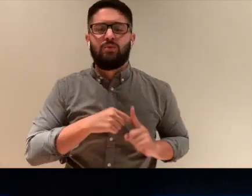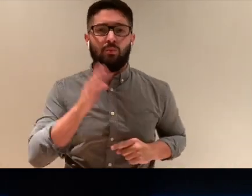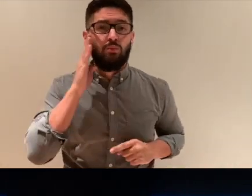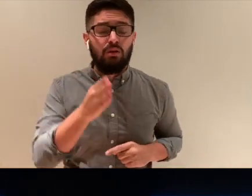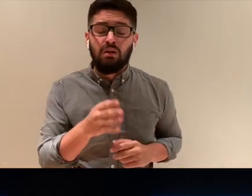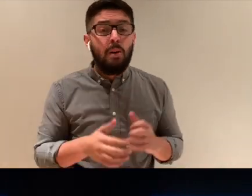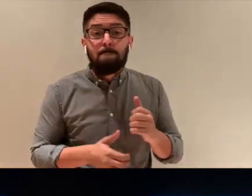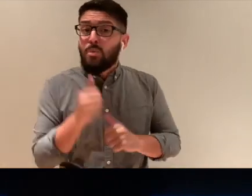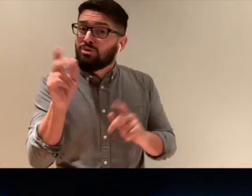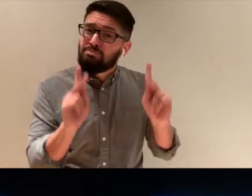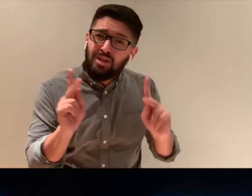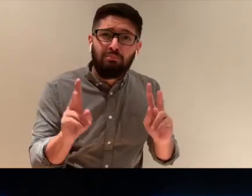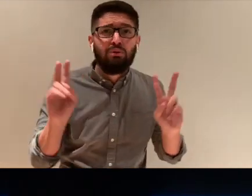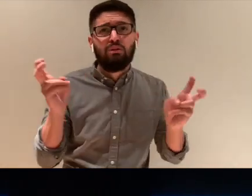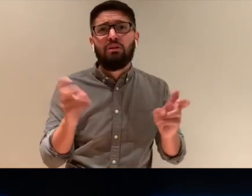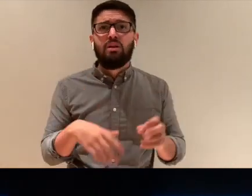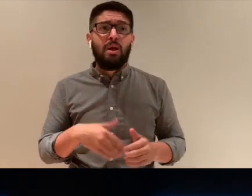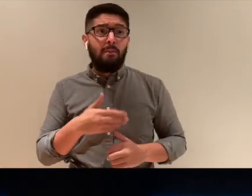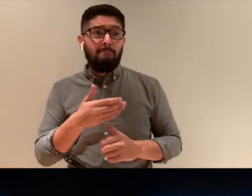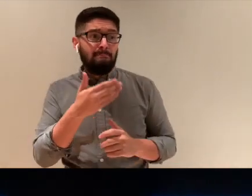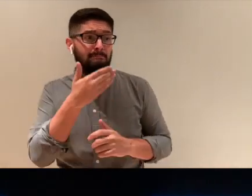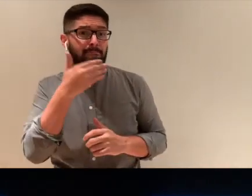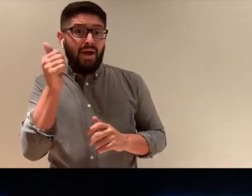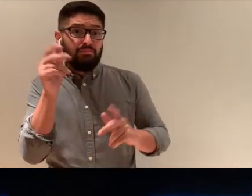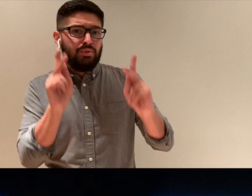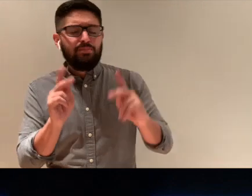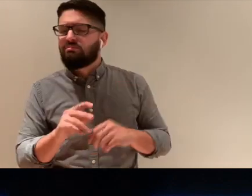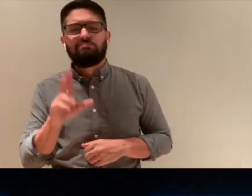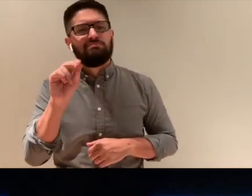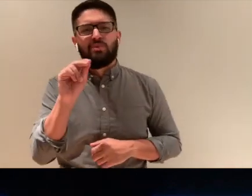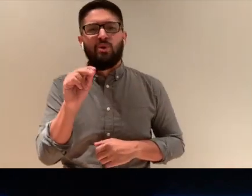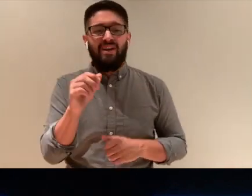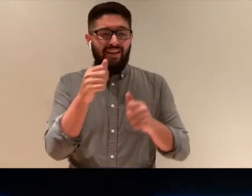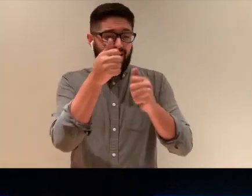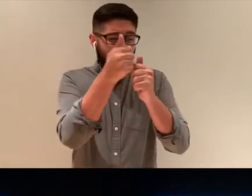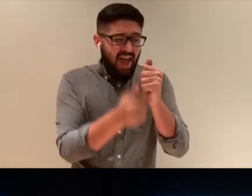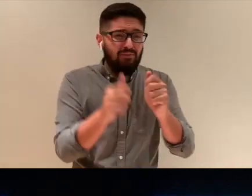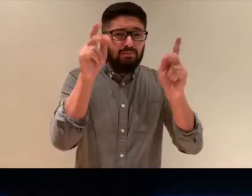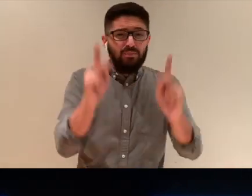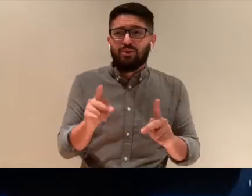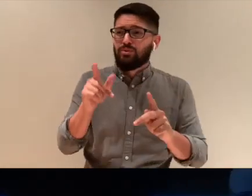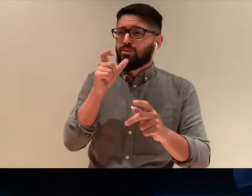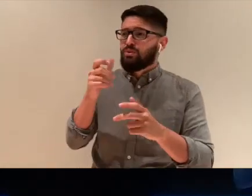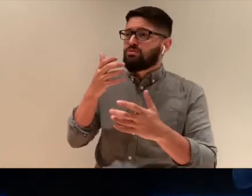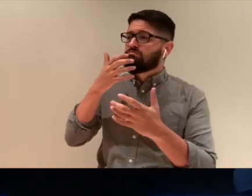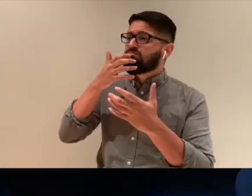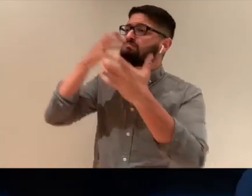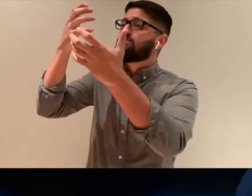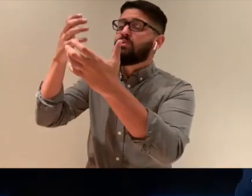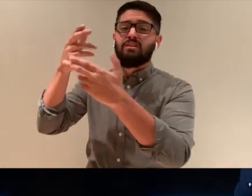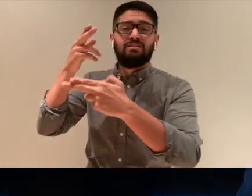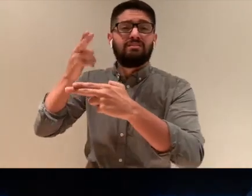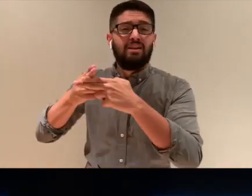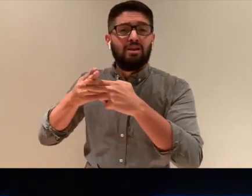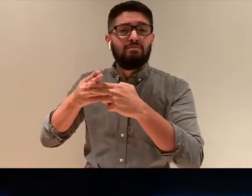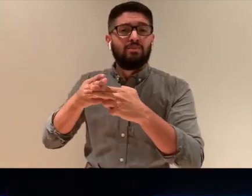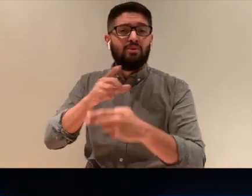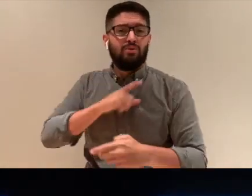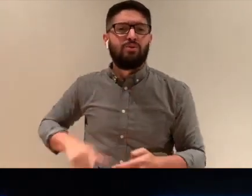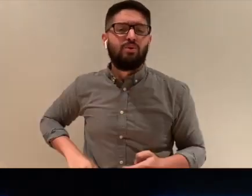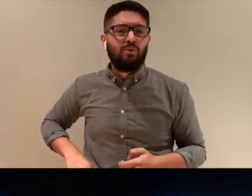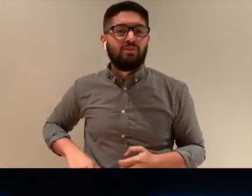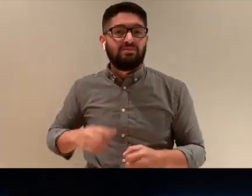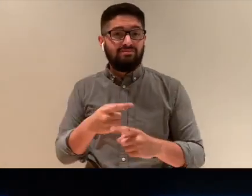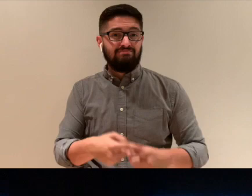saved. Not most people, not the best of us, but every single person that calls on the name of the